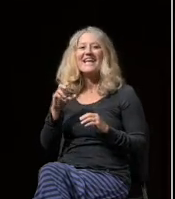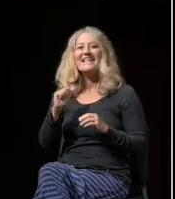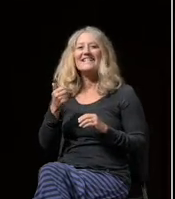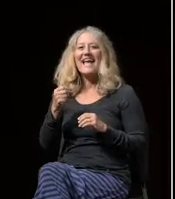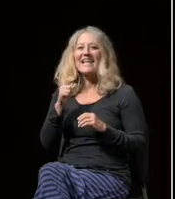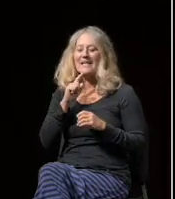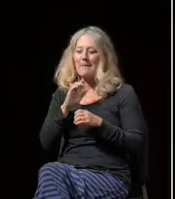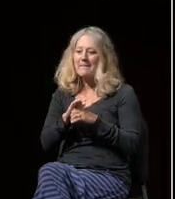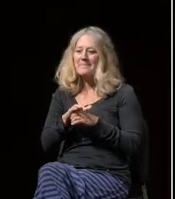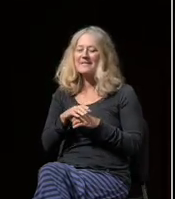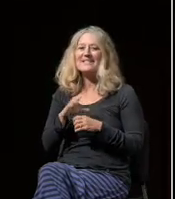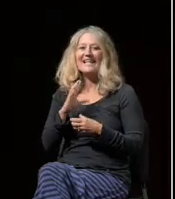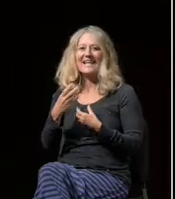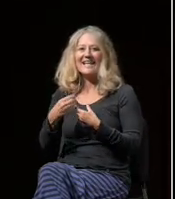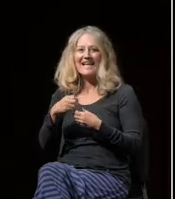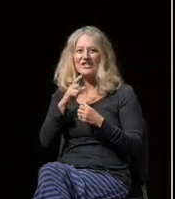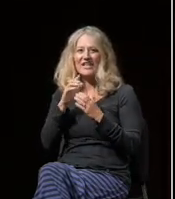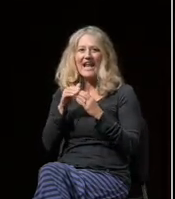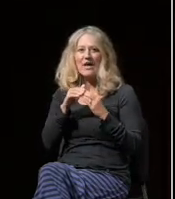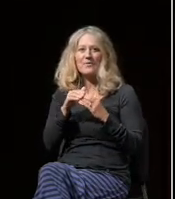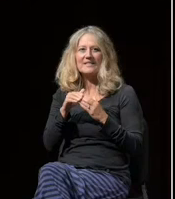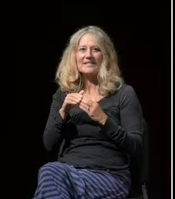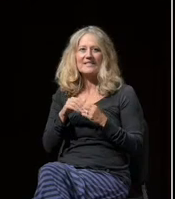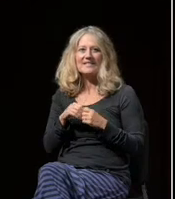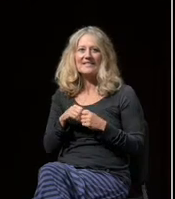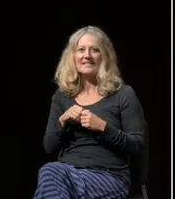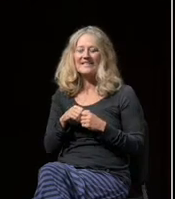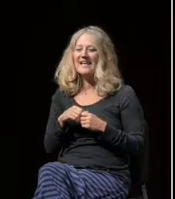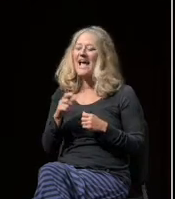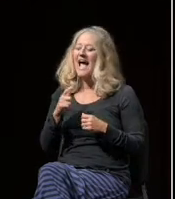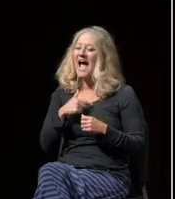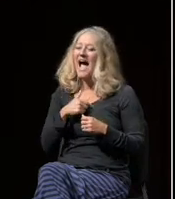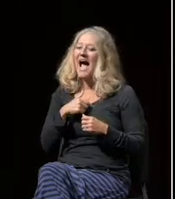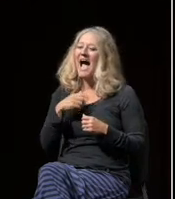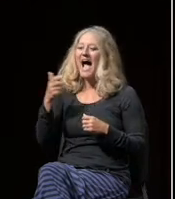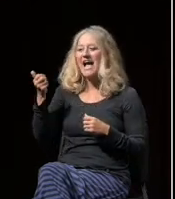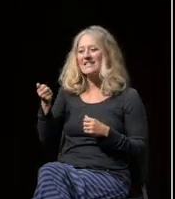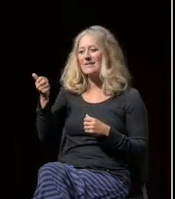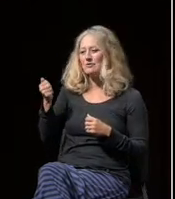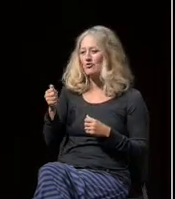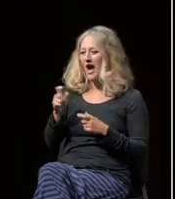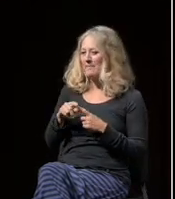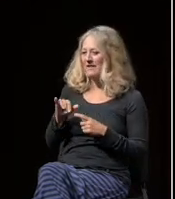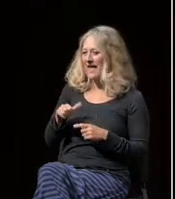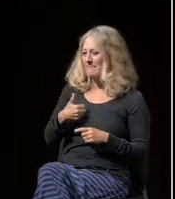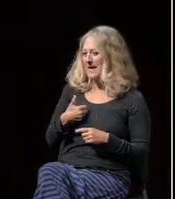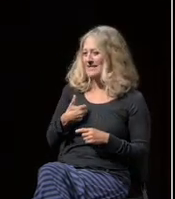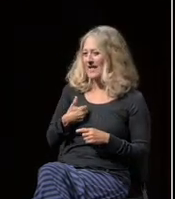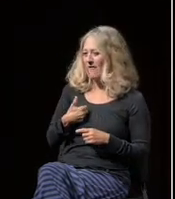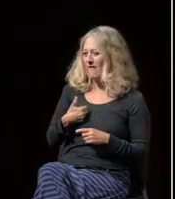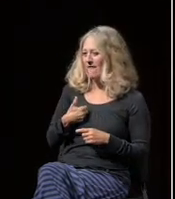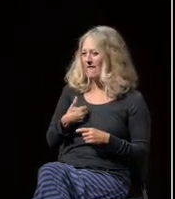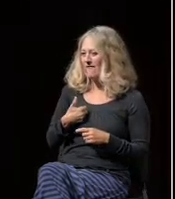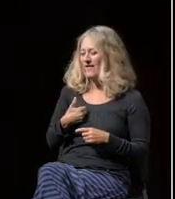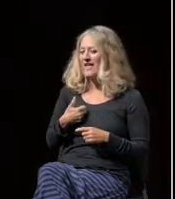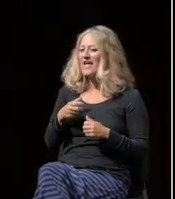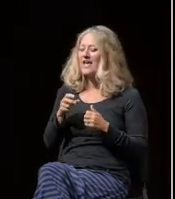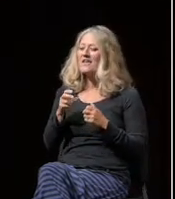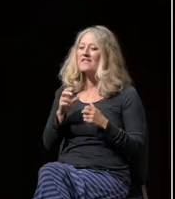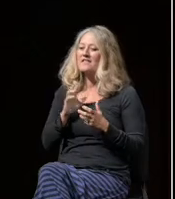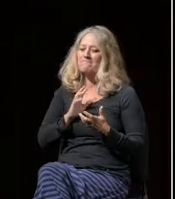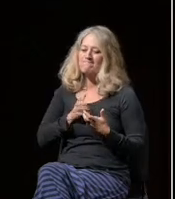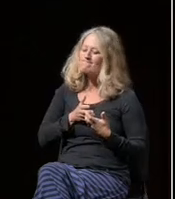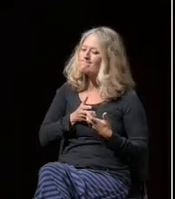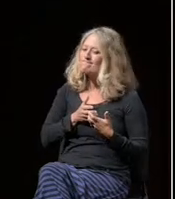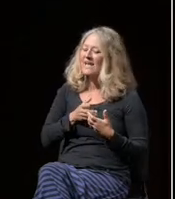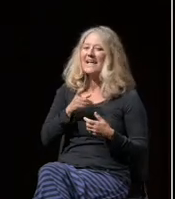in equity, these 10 commitments. And, you know, I subscribe to these commitments. And of particular importance is the one that